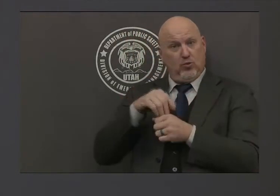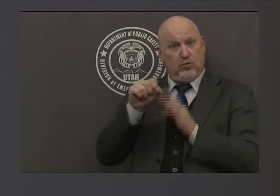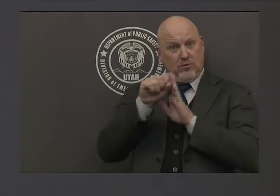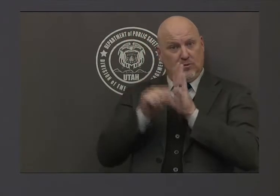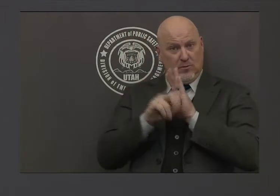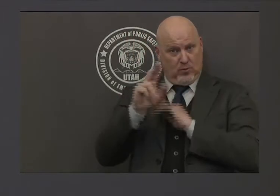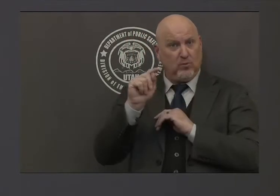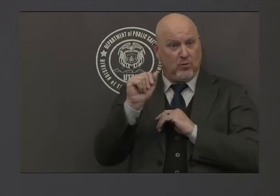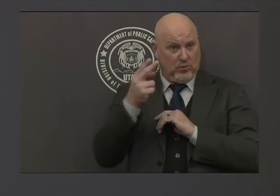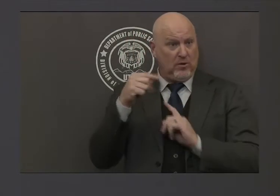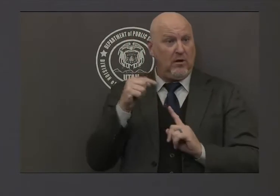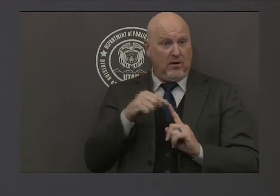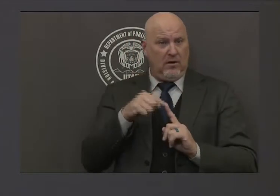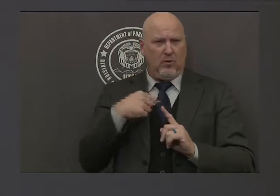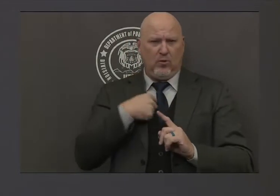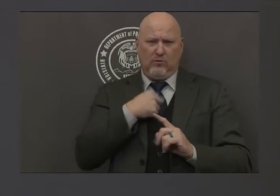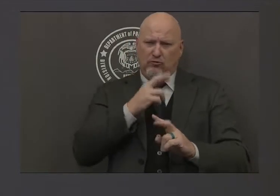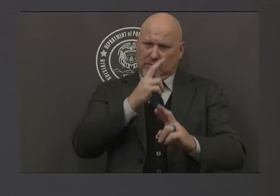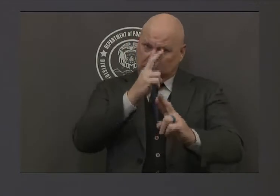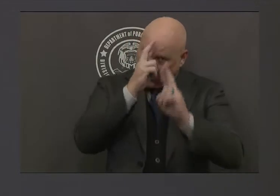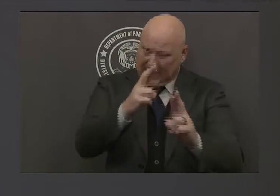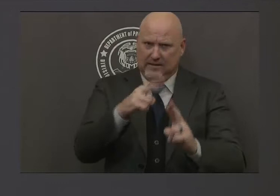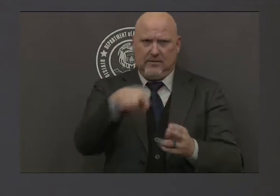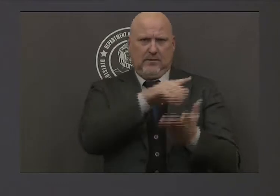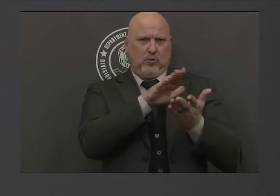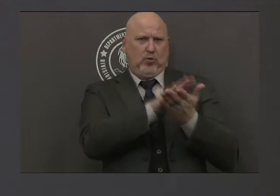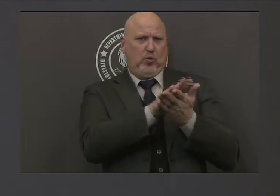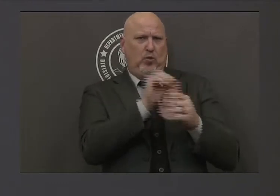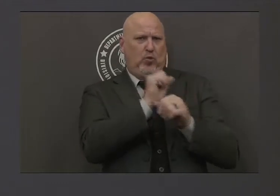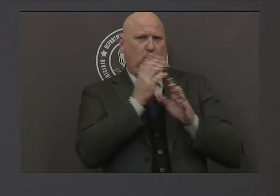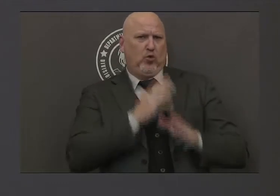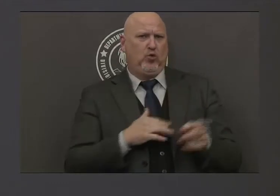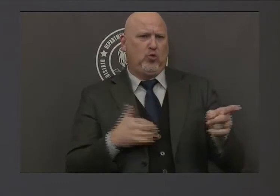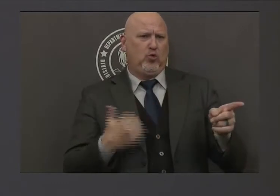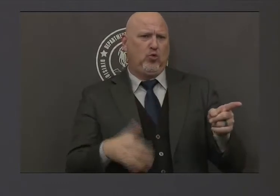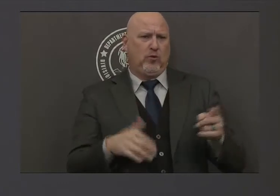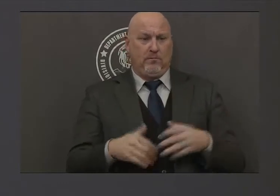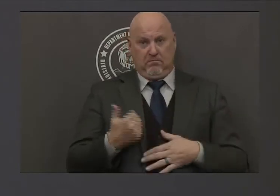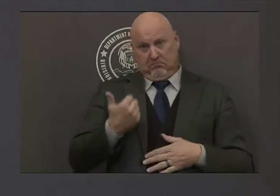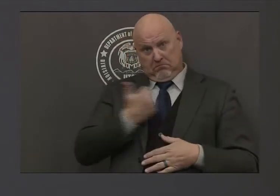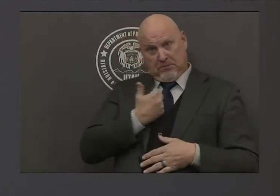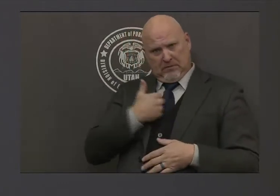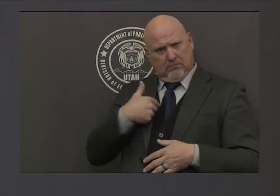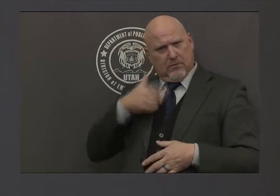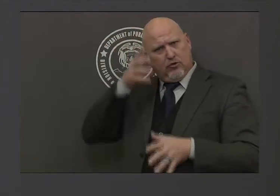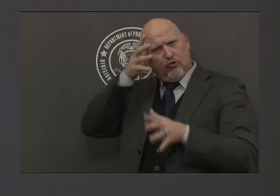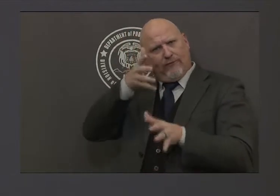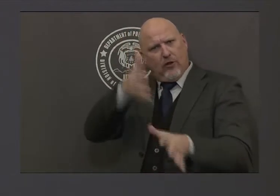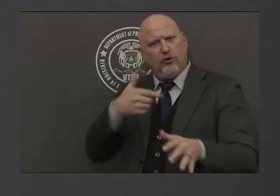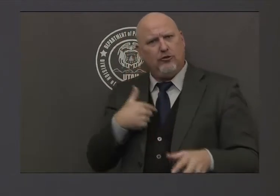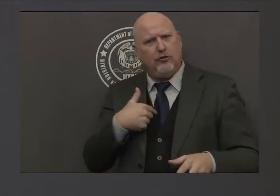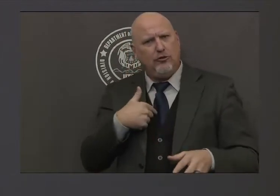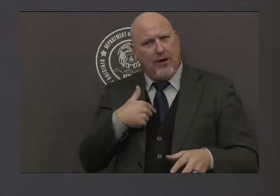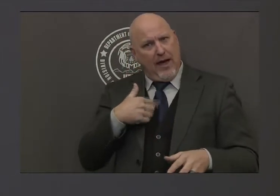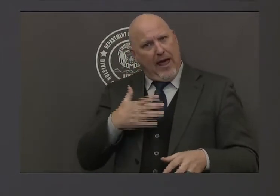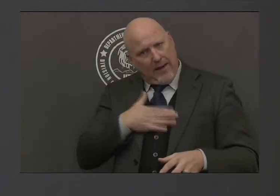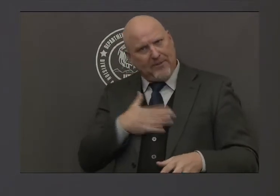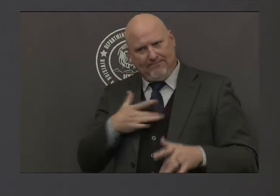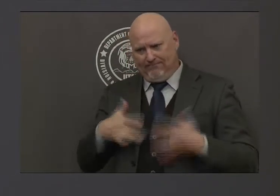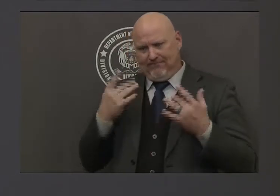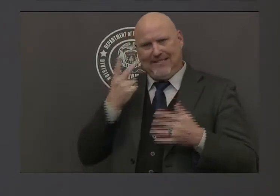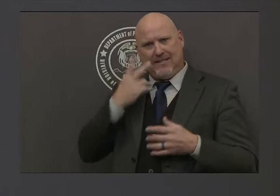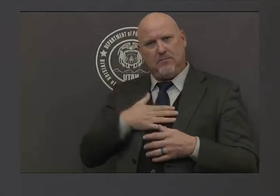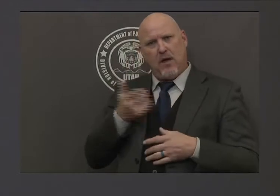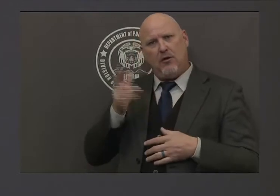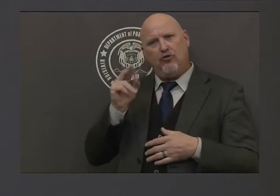want to make sure they have a good education and provide an environment where they can go to and parents can feel comfortable and confident that they're going to a